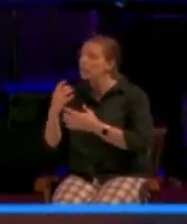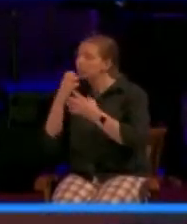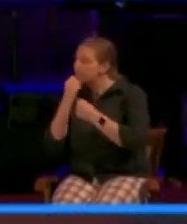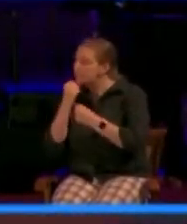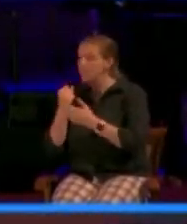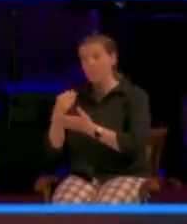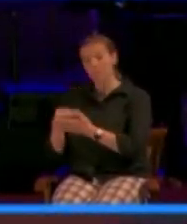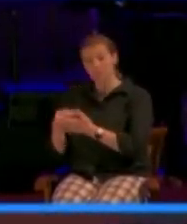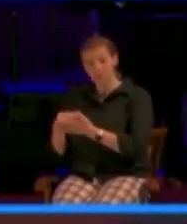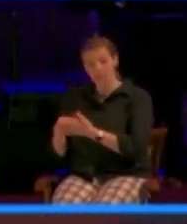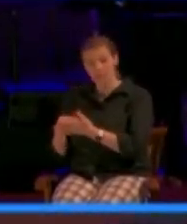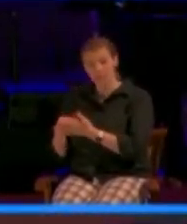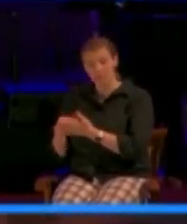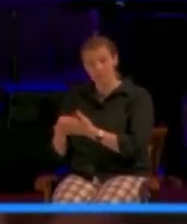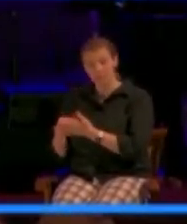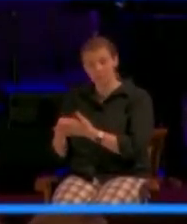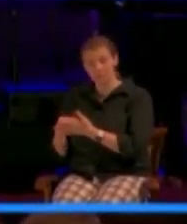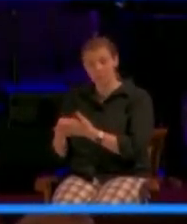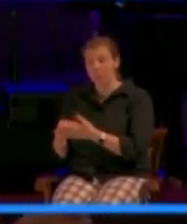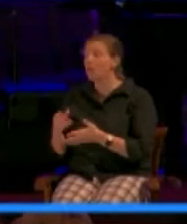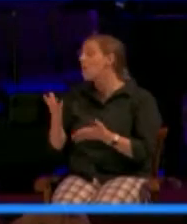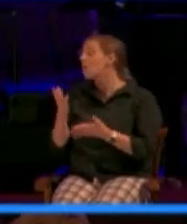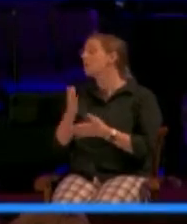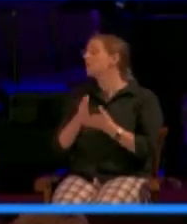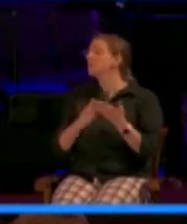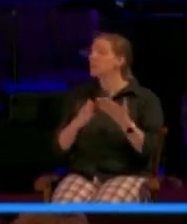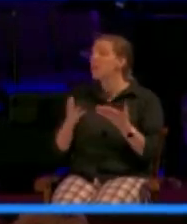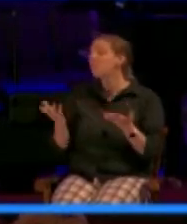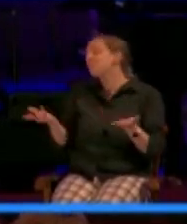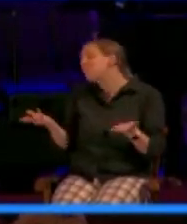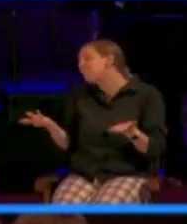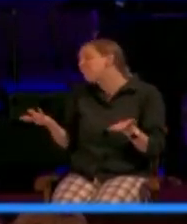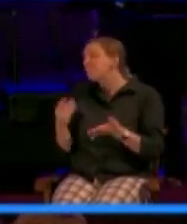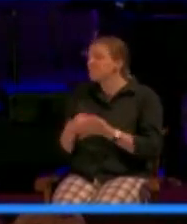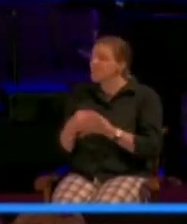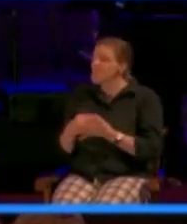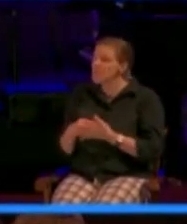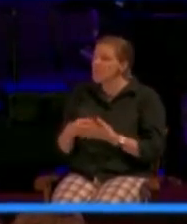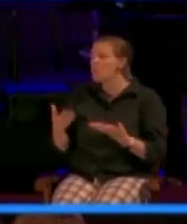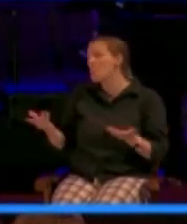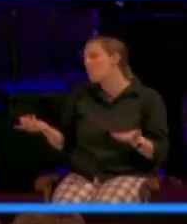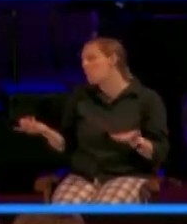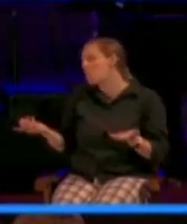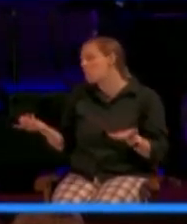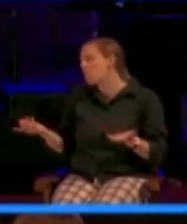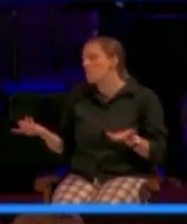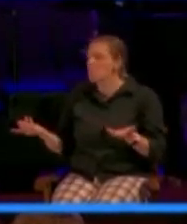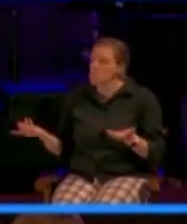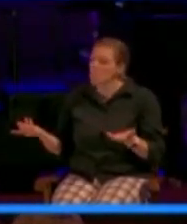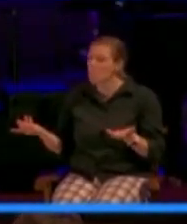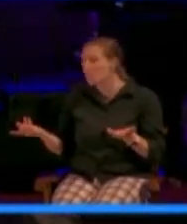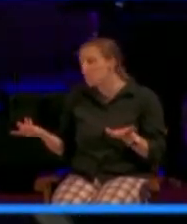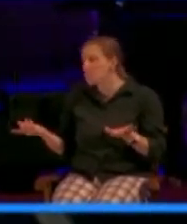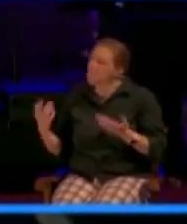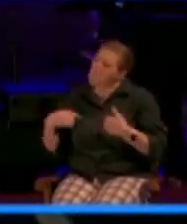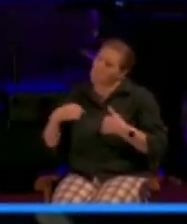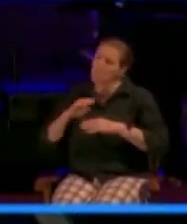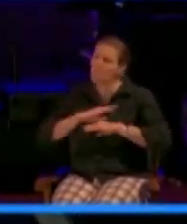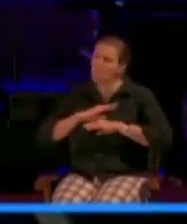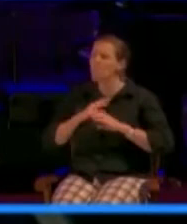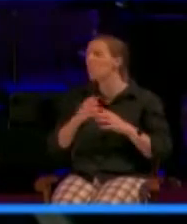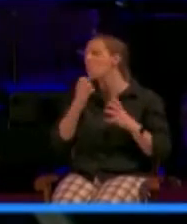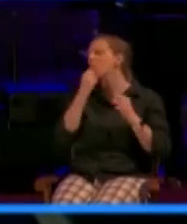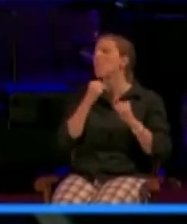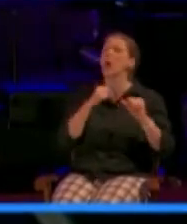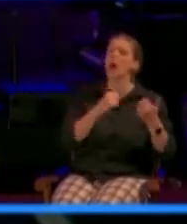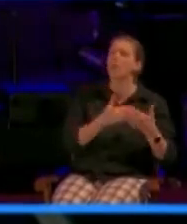we just looked at. Some of us don't really care a whole lot about money. Can I tell you something? God has blessed me. You blessed me